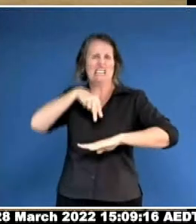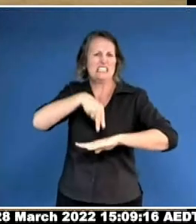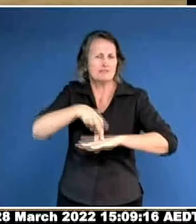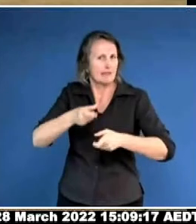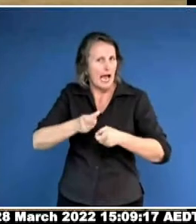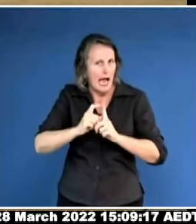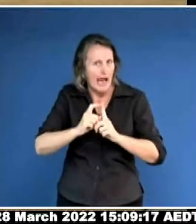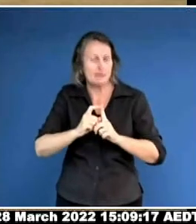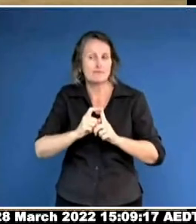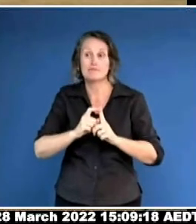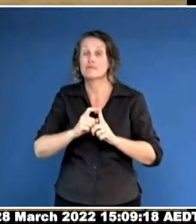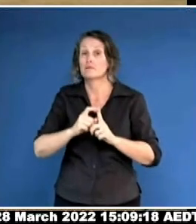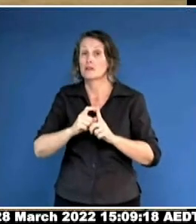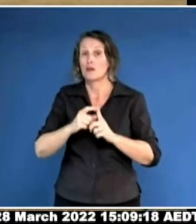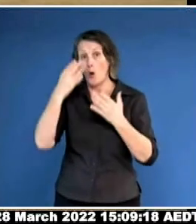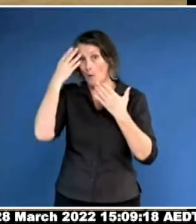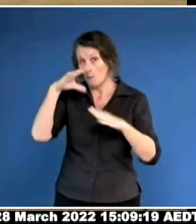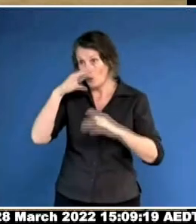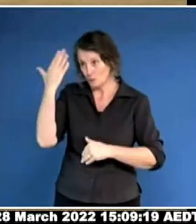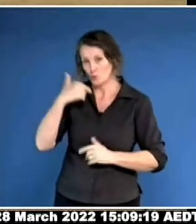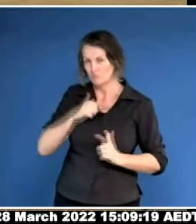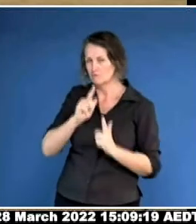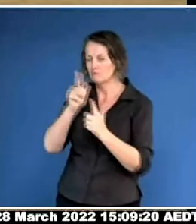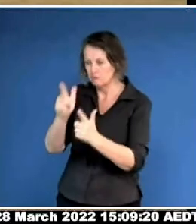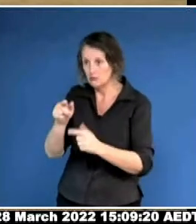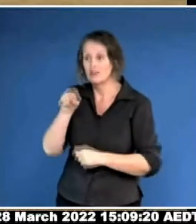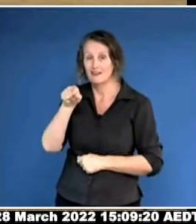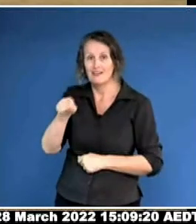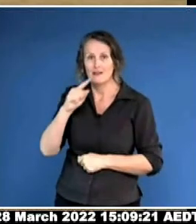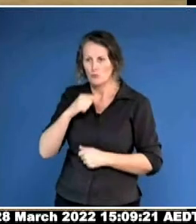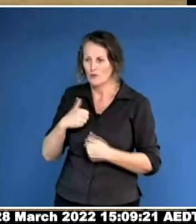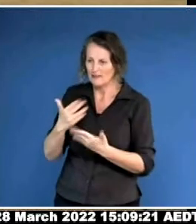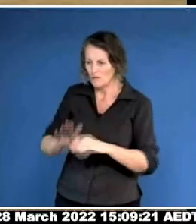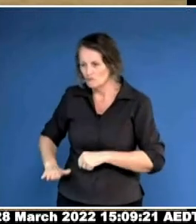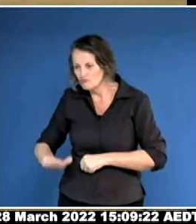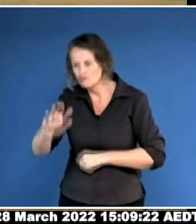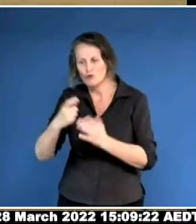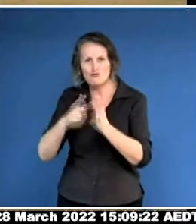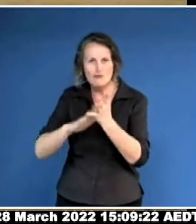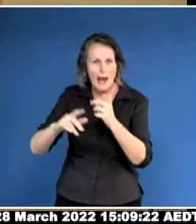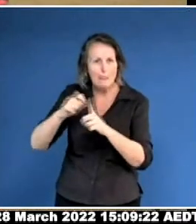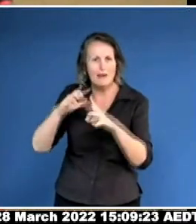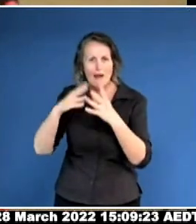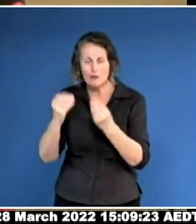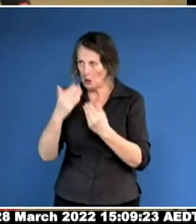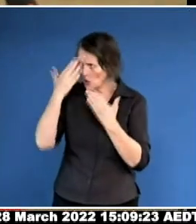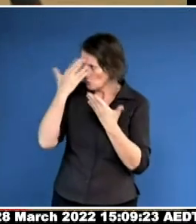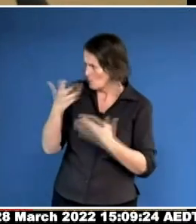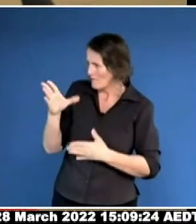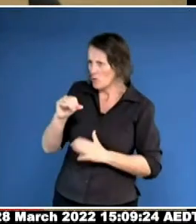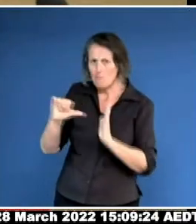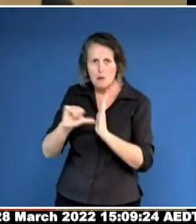were installed around the external buildings to assist me to access the school buildings. I'm not sure who funded